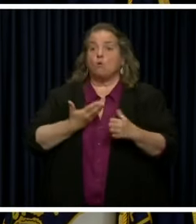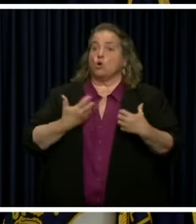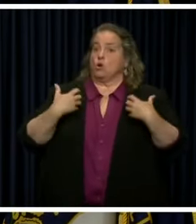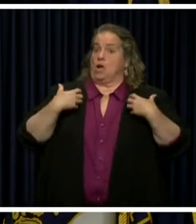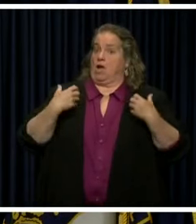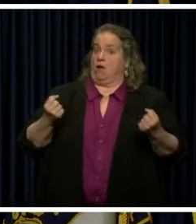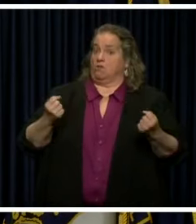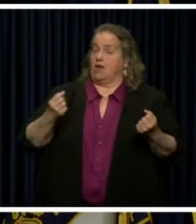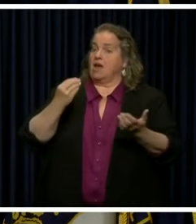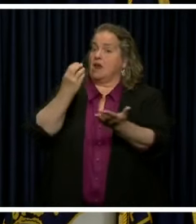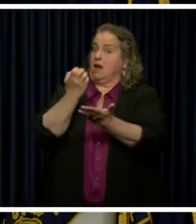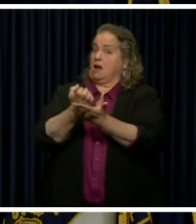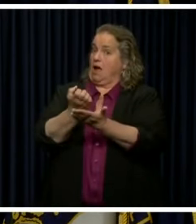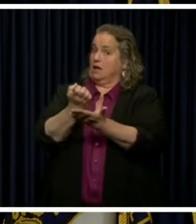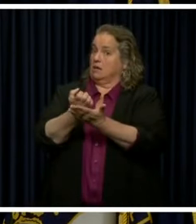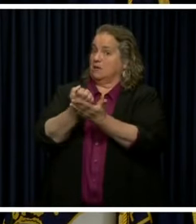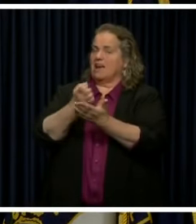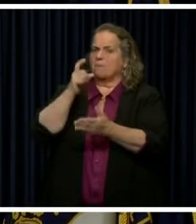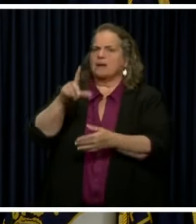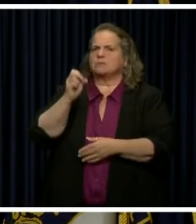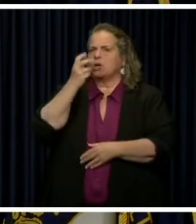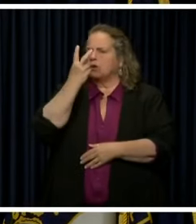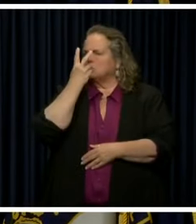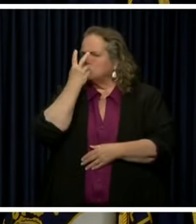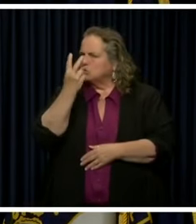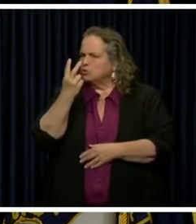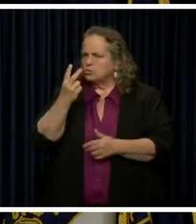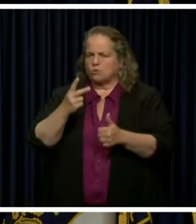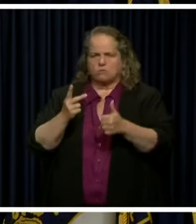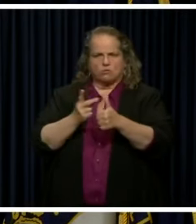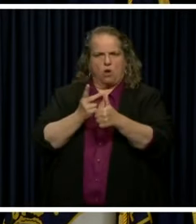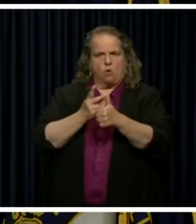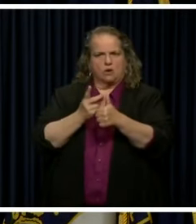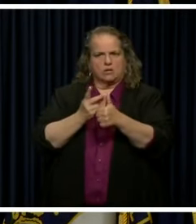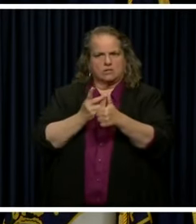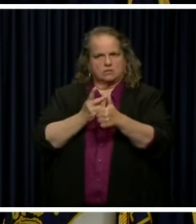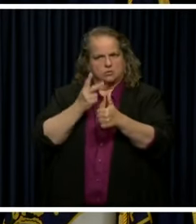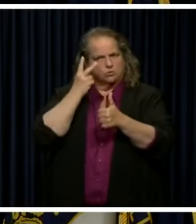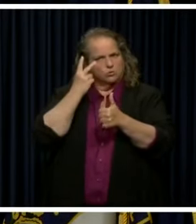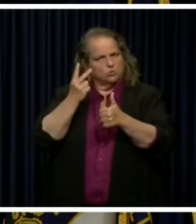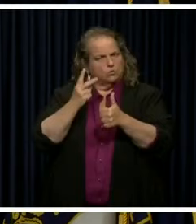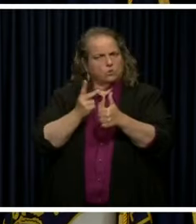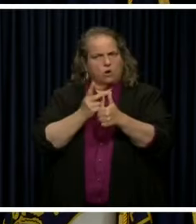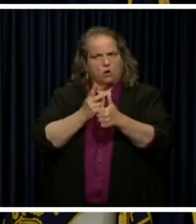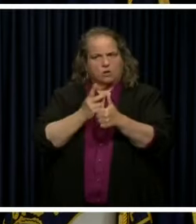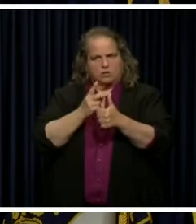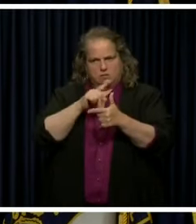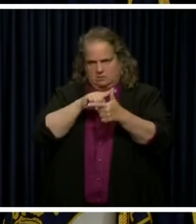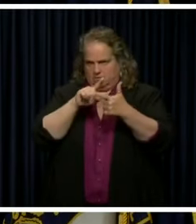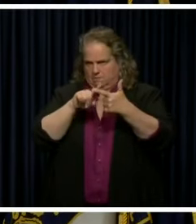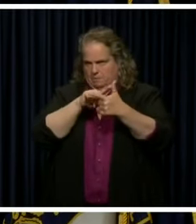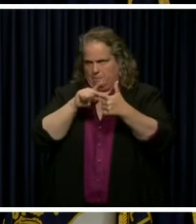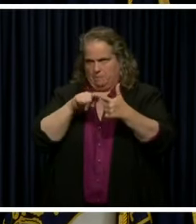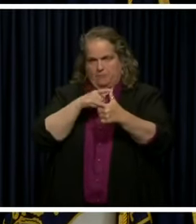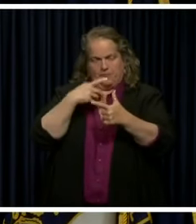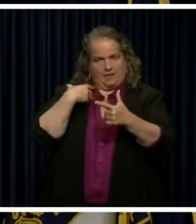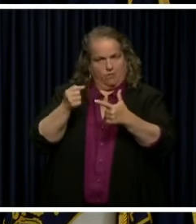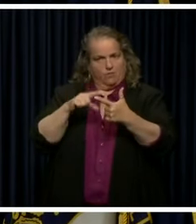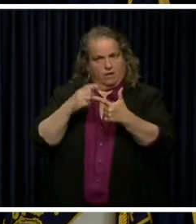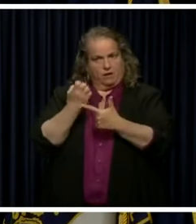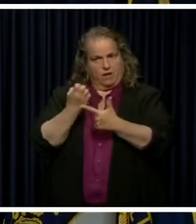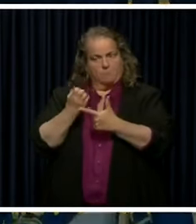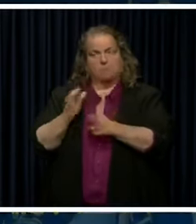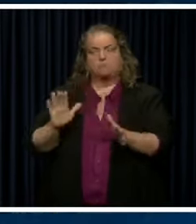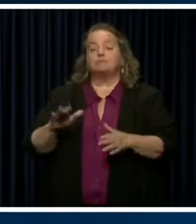economy have to be our 2 major priorities. We can get that done. All right, so we have the